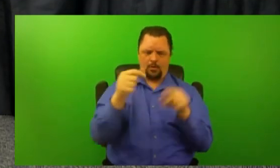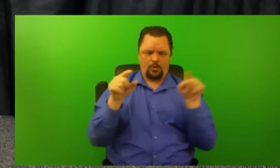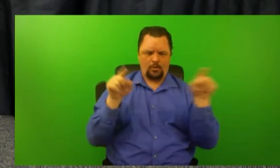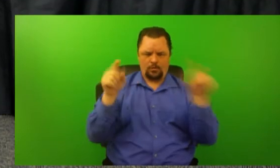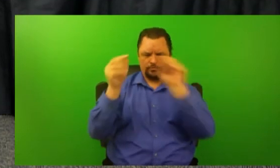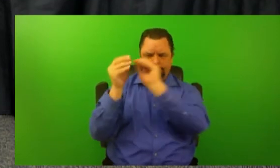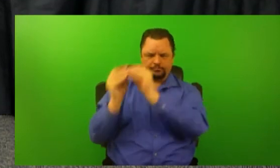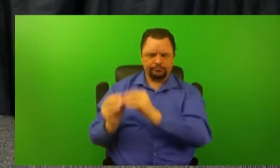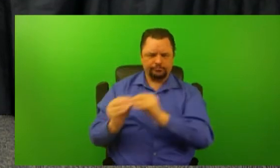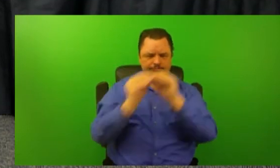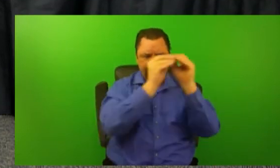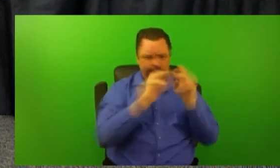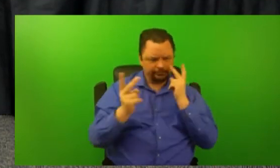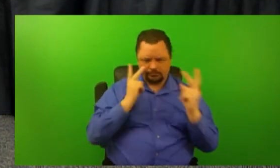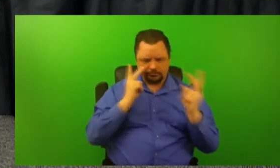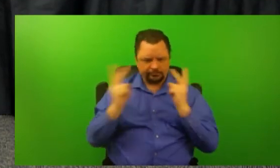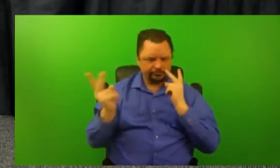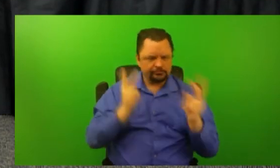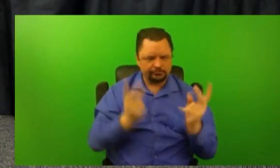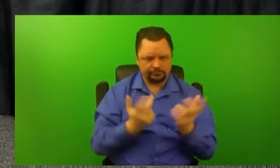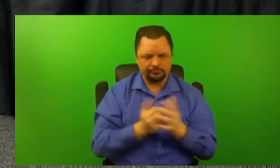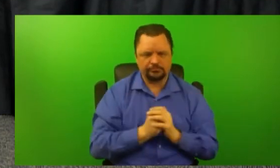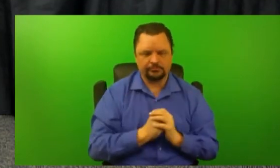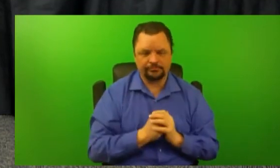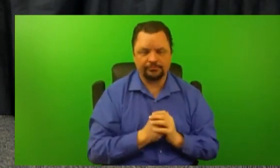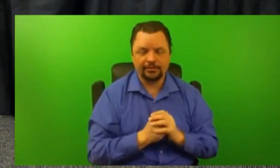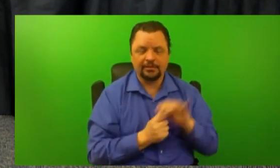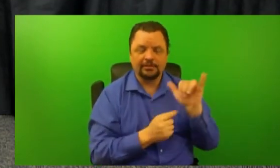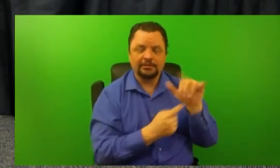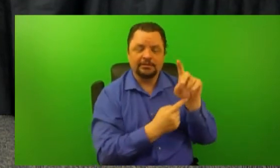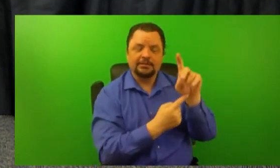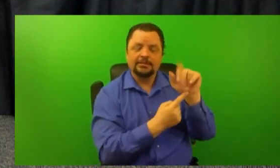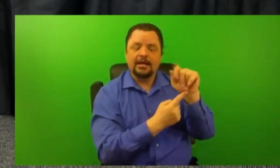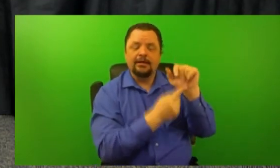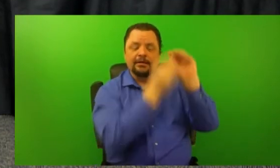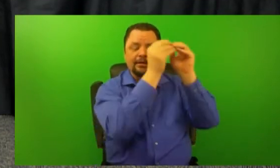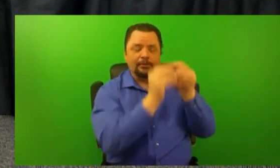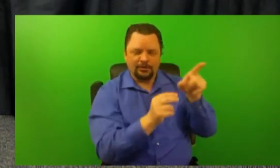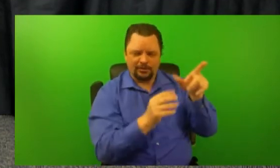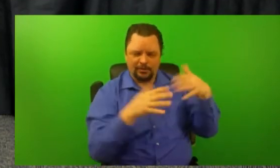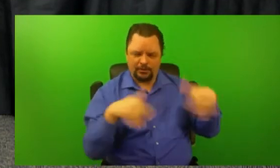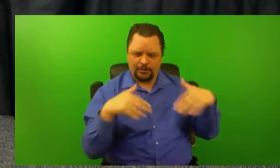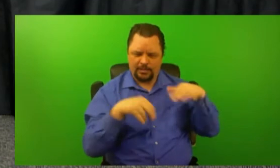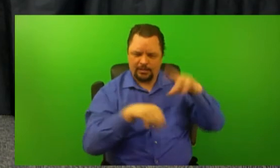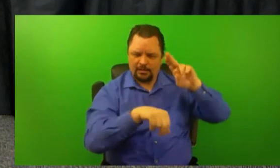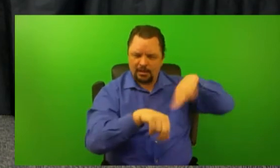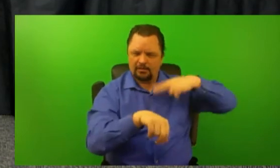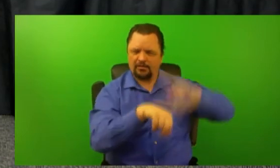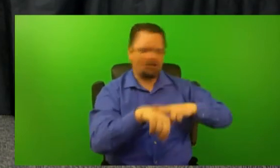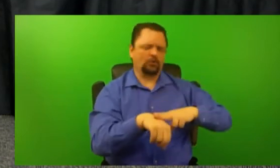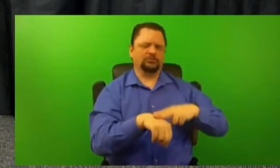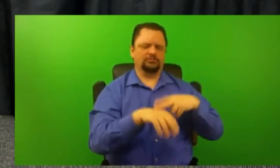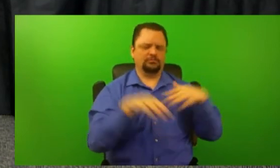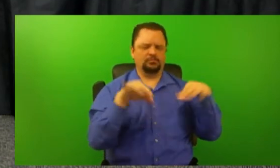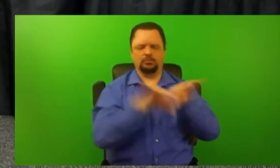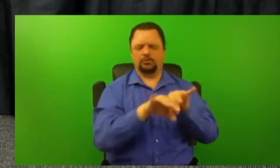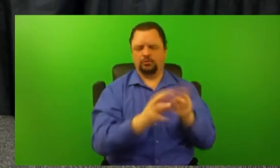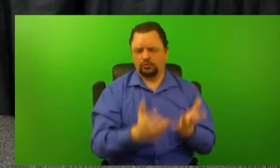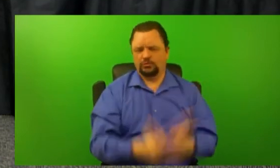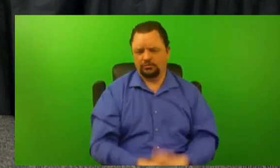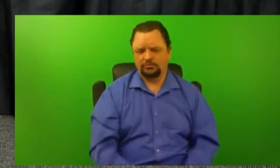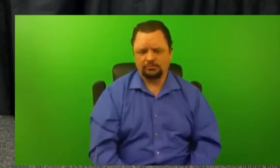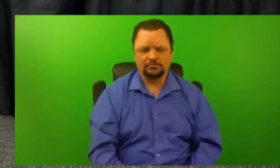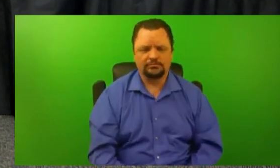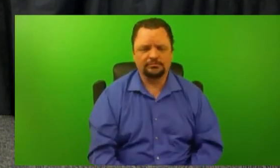data. And then of course the user has option to manipulate the data to see